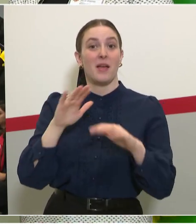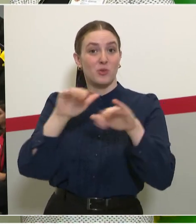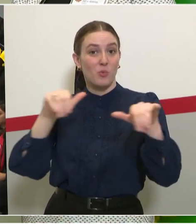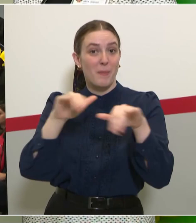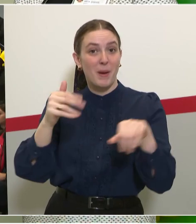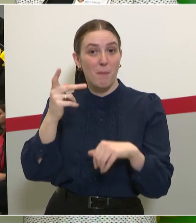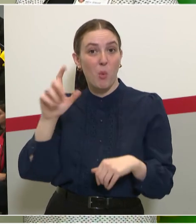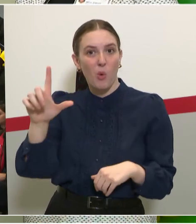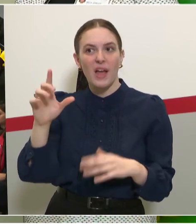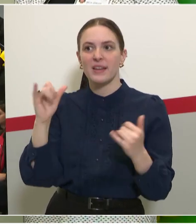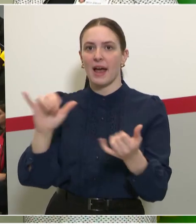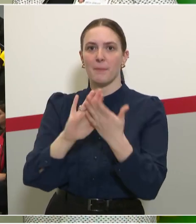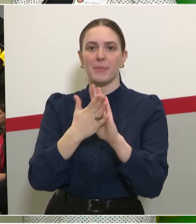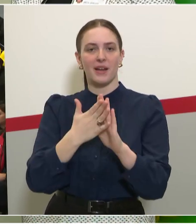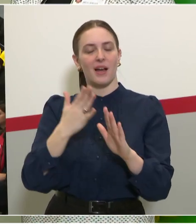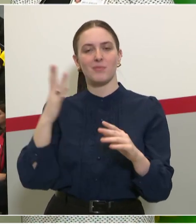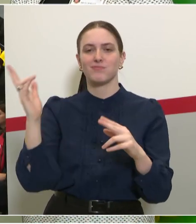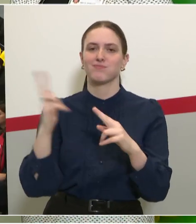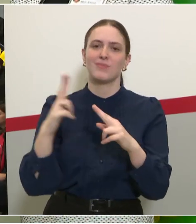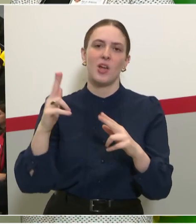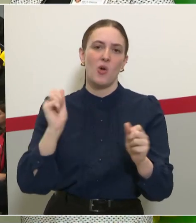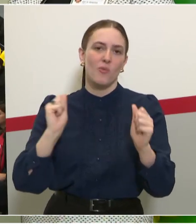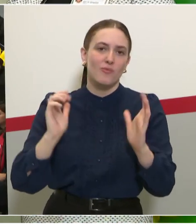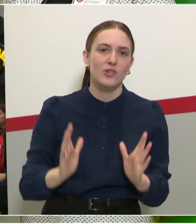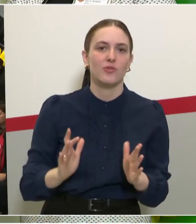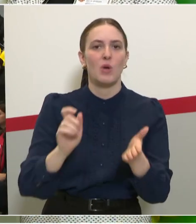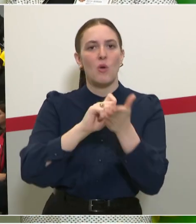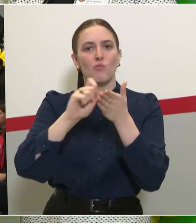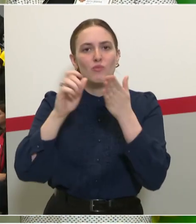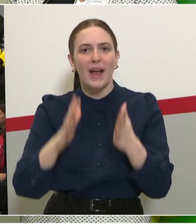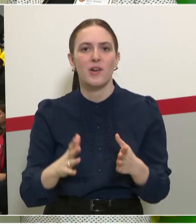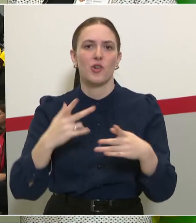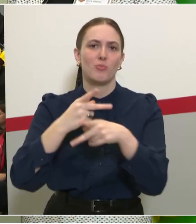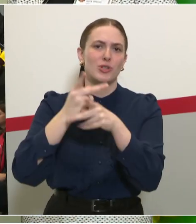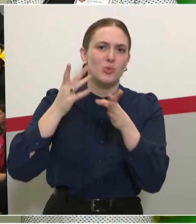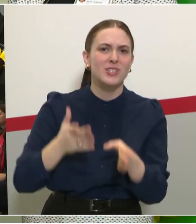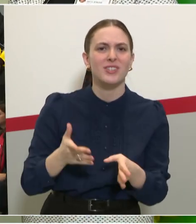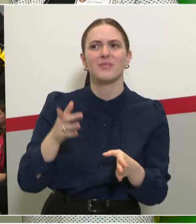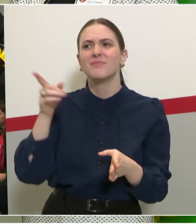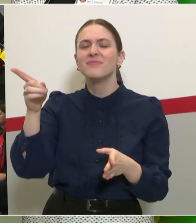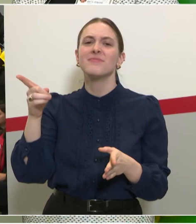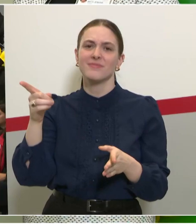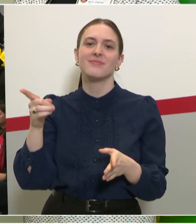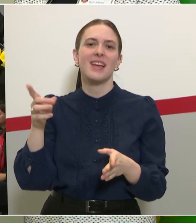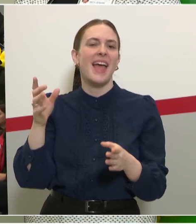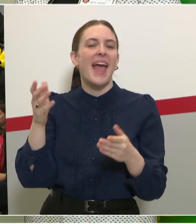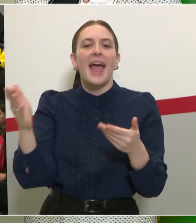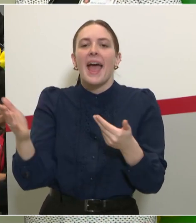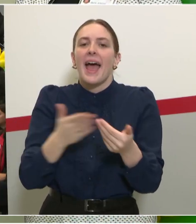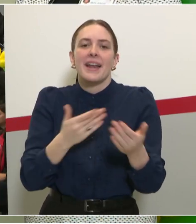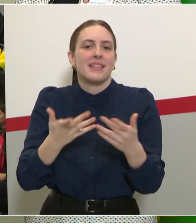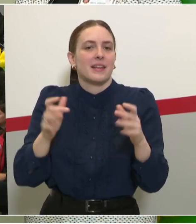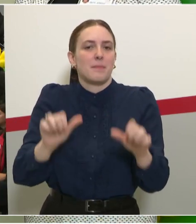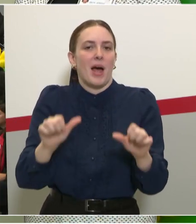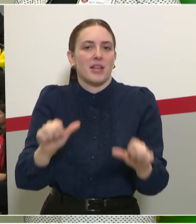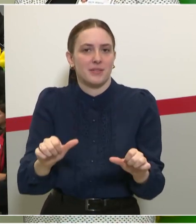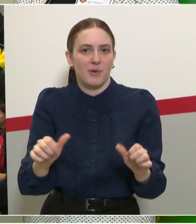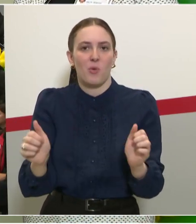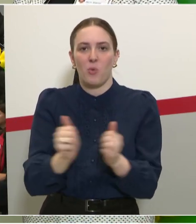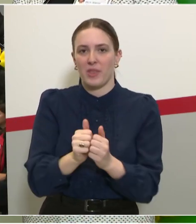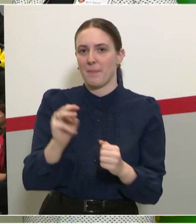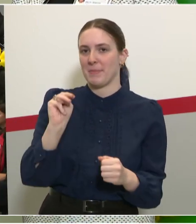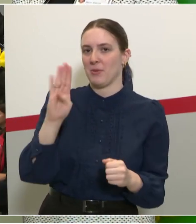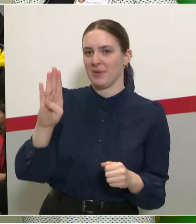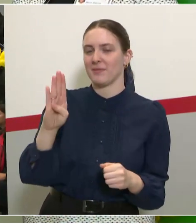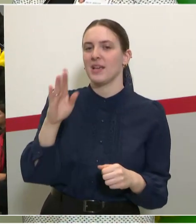actor, writer, producer. Anything is possible, especially in MBY Lion, the Marion Barry Summer